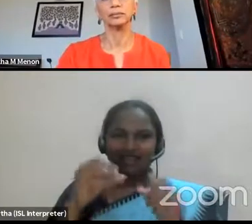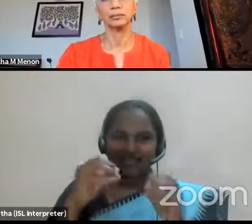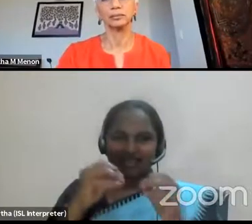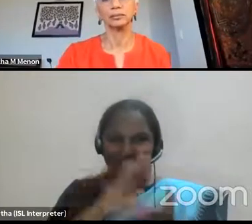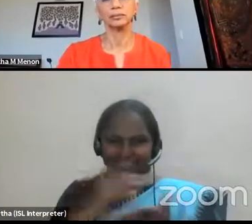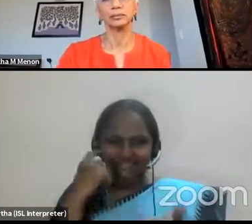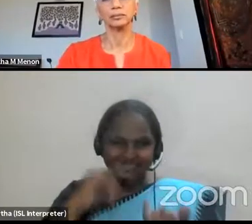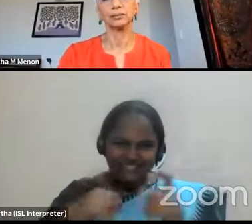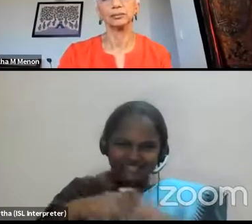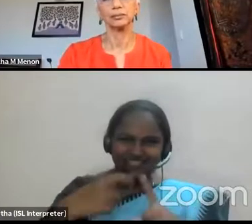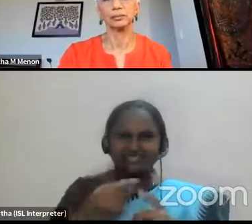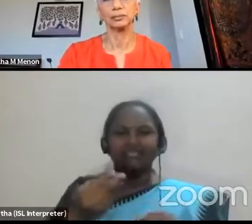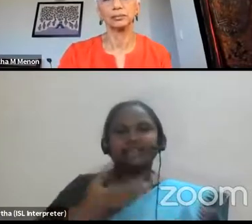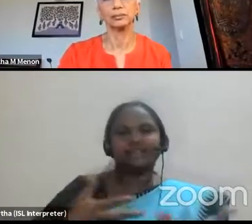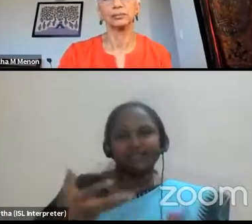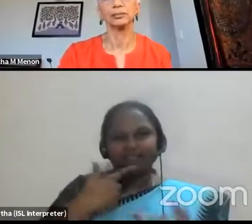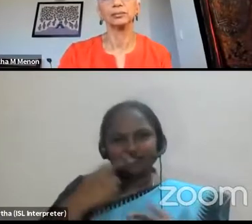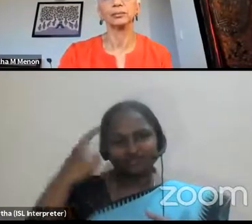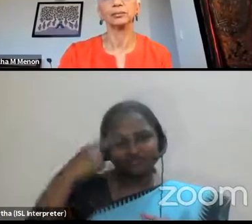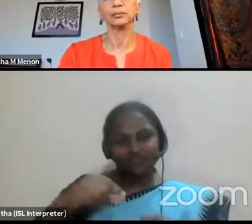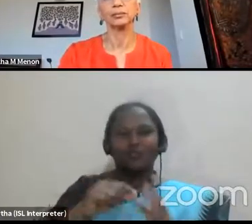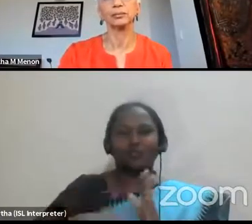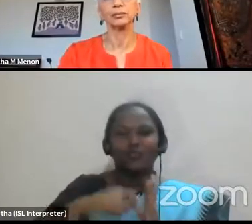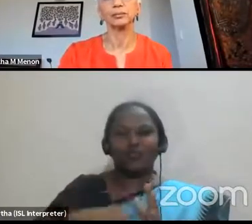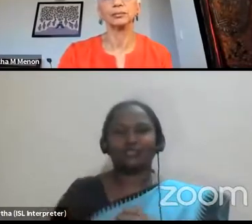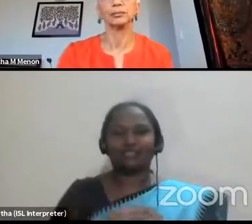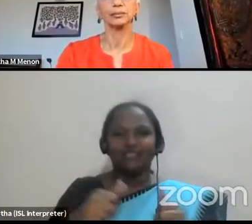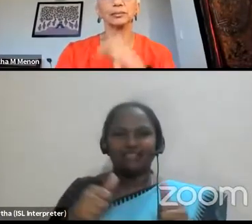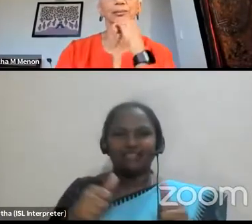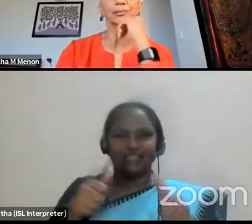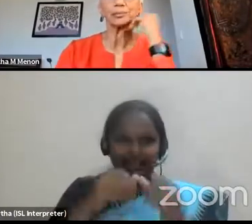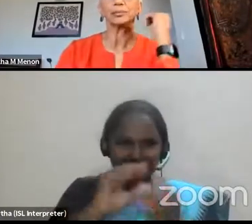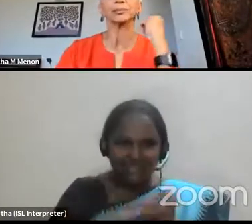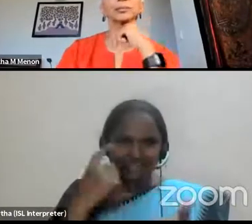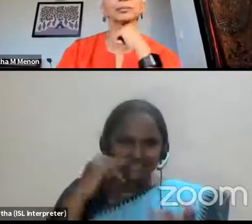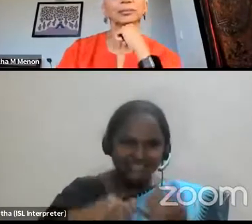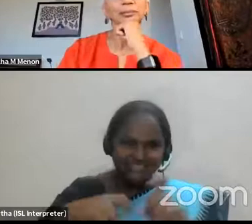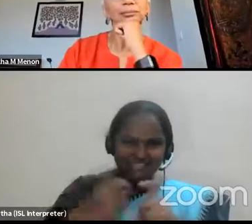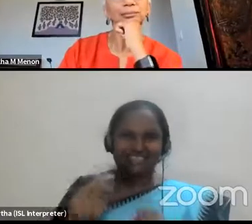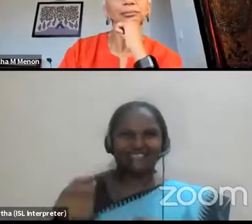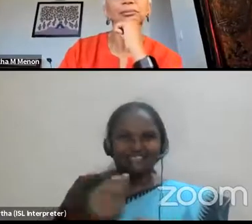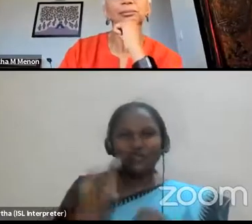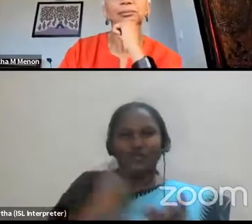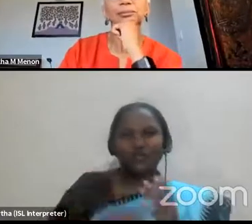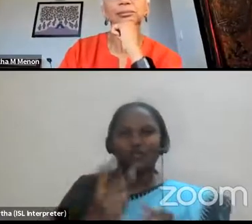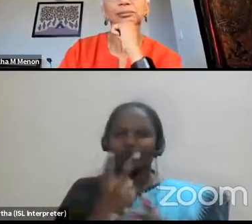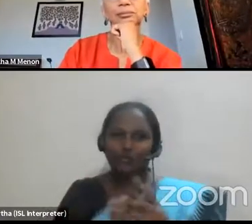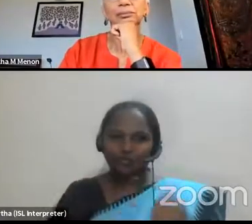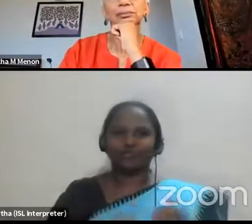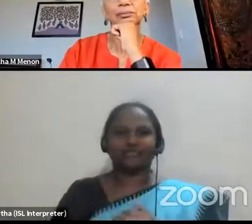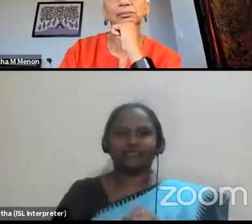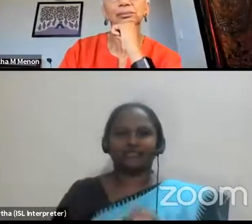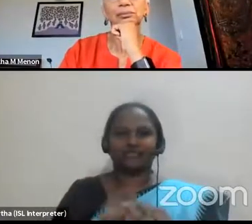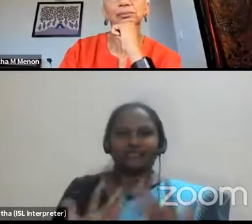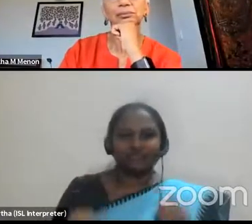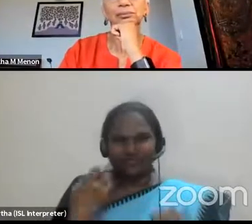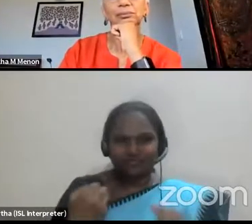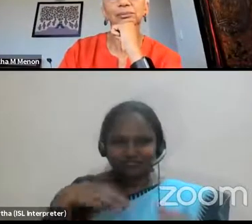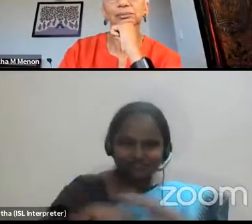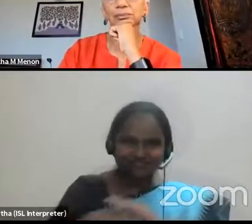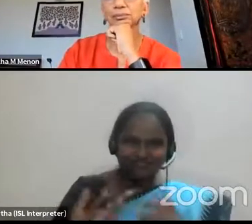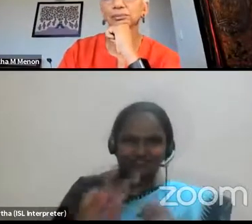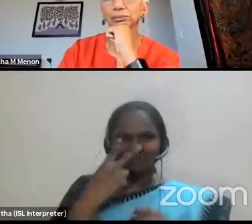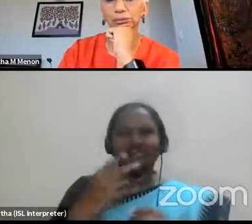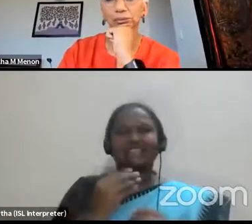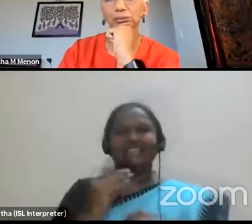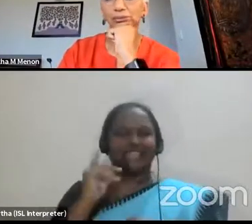bit about the genesis of this project. Abhishek, can you enlighten us on what both what got you into this and what we're going to